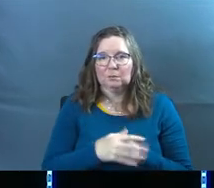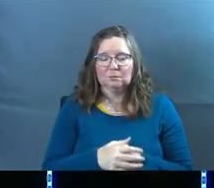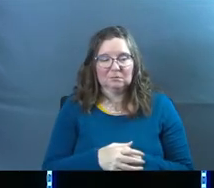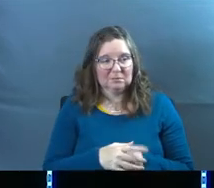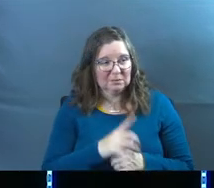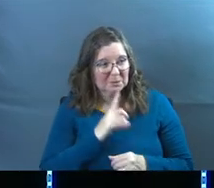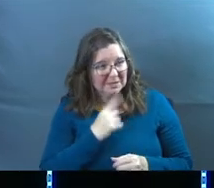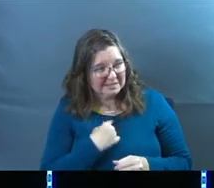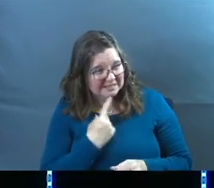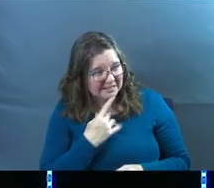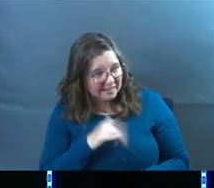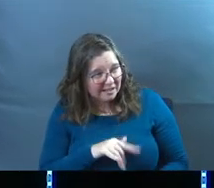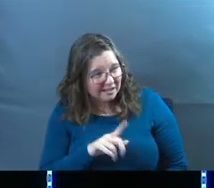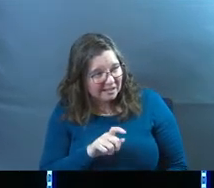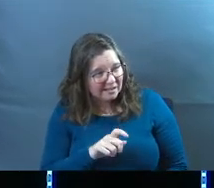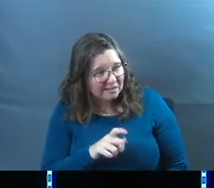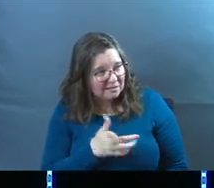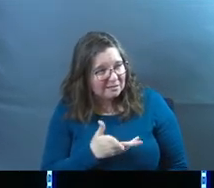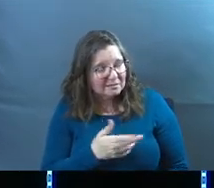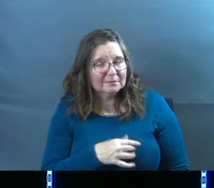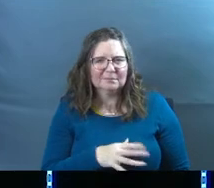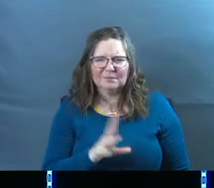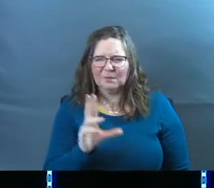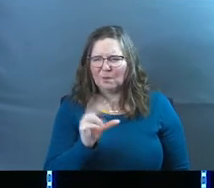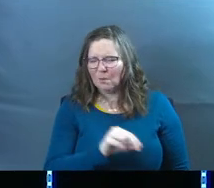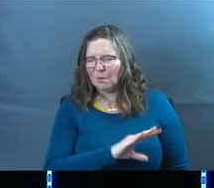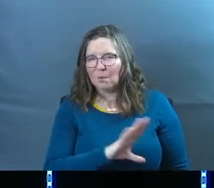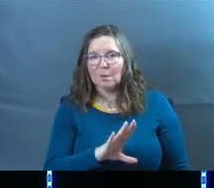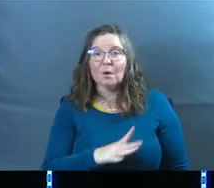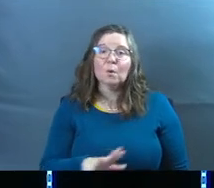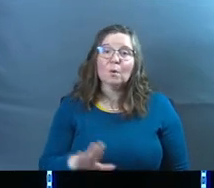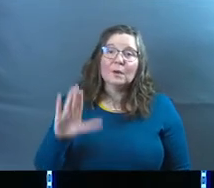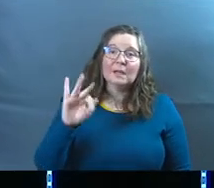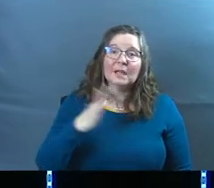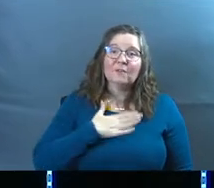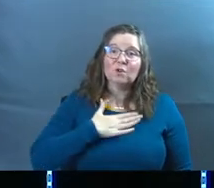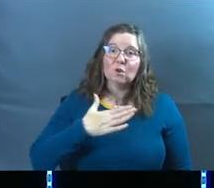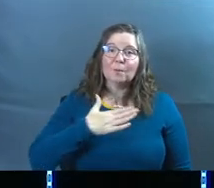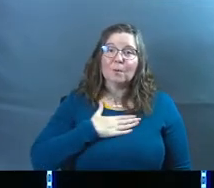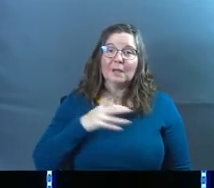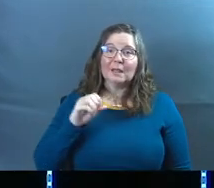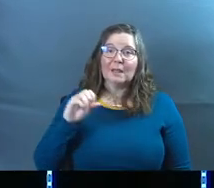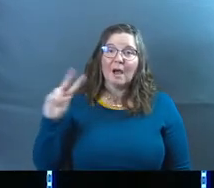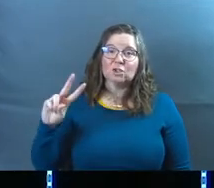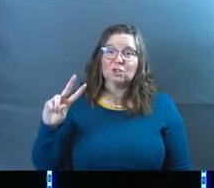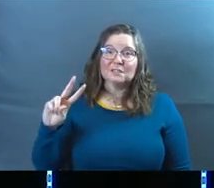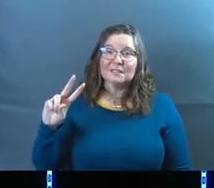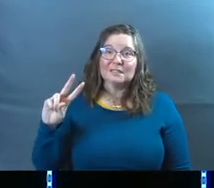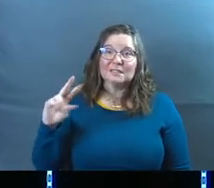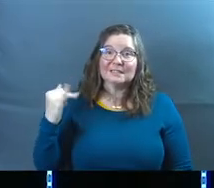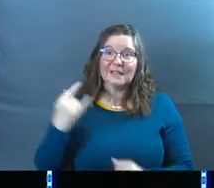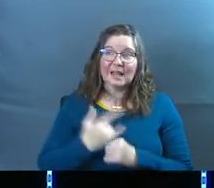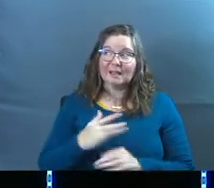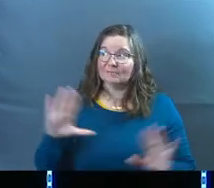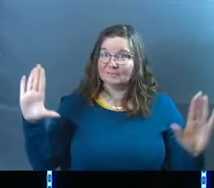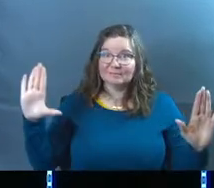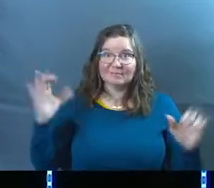Is that what that says? No. Heck no. Raise your hand if you're breathing oxygen today. Anybody?